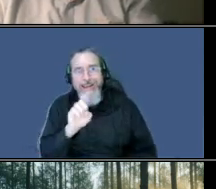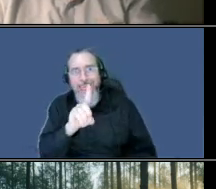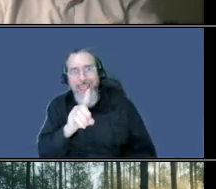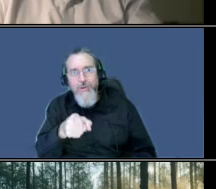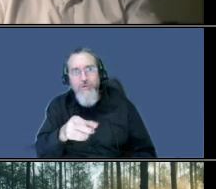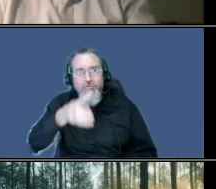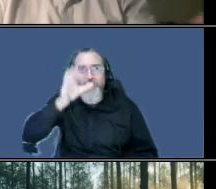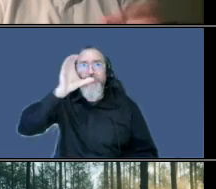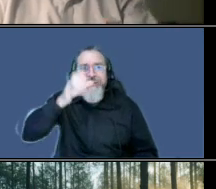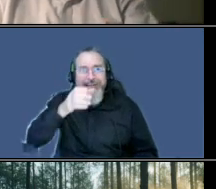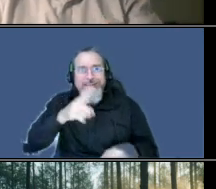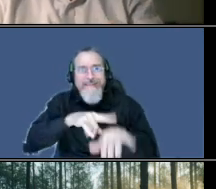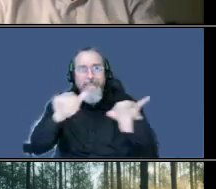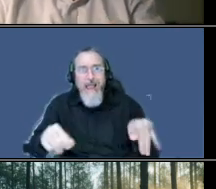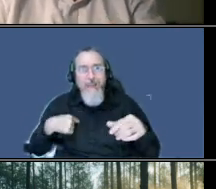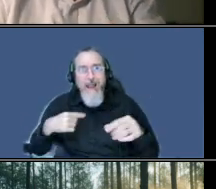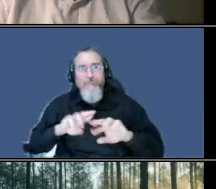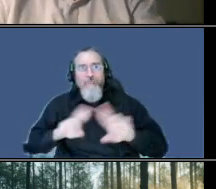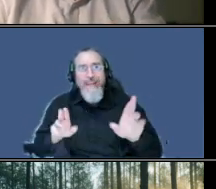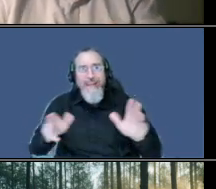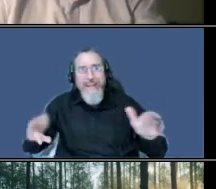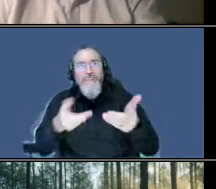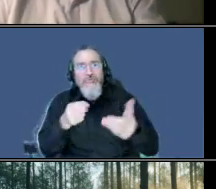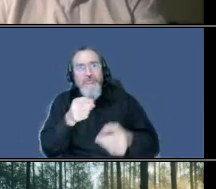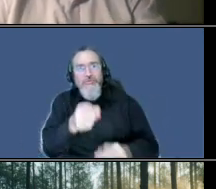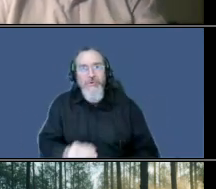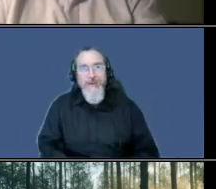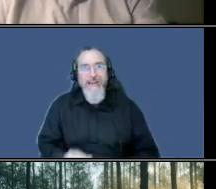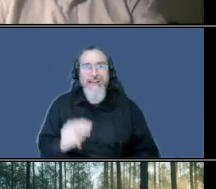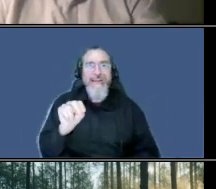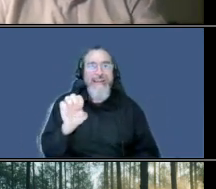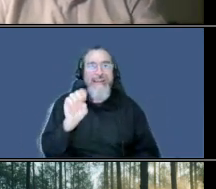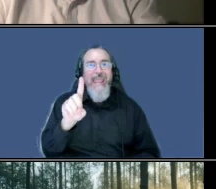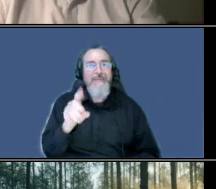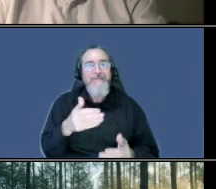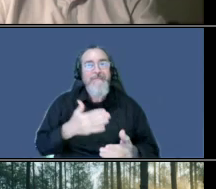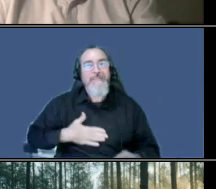on, man. And then I'm going to, Ned, why don't you introduce yourself, please?